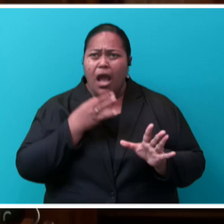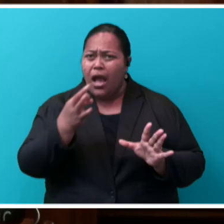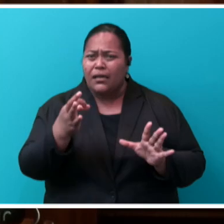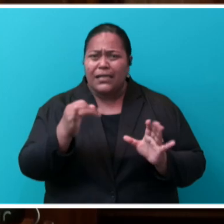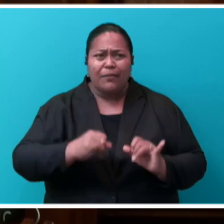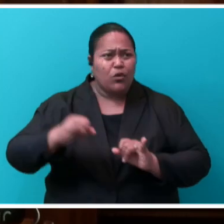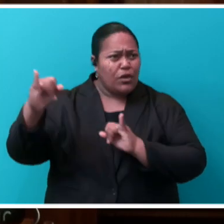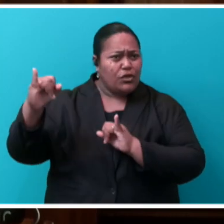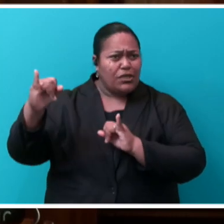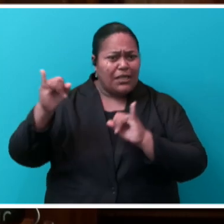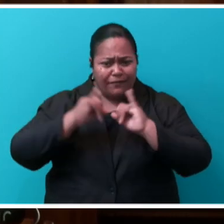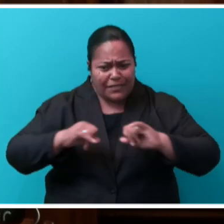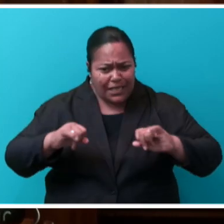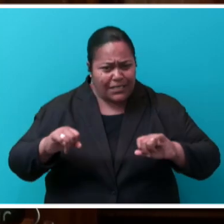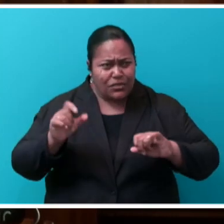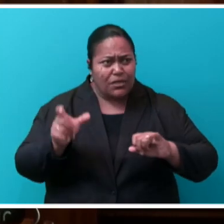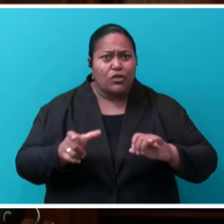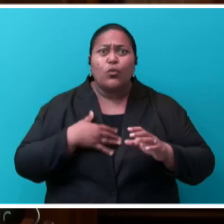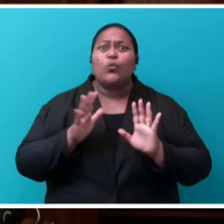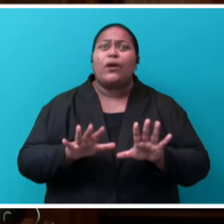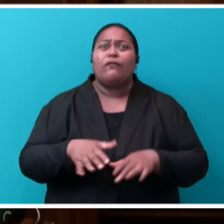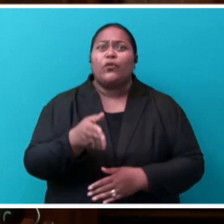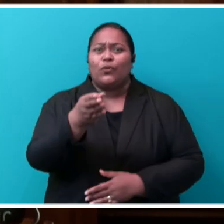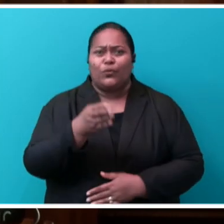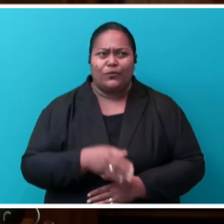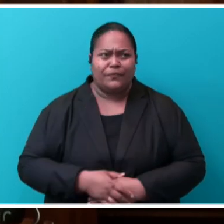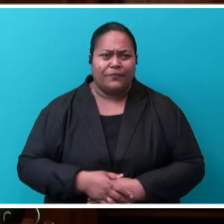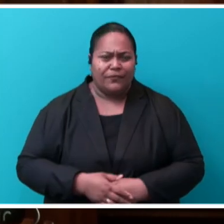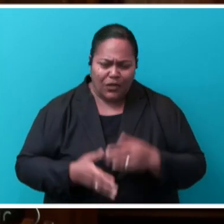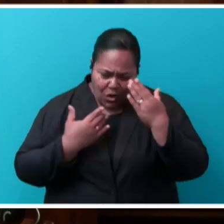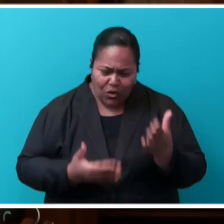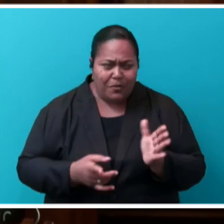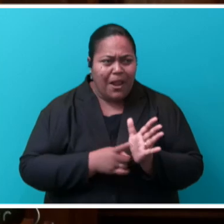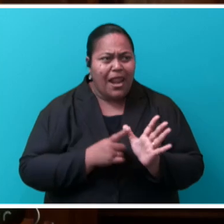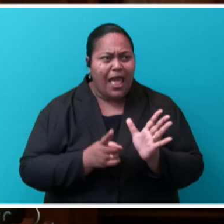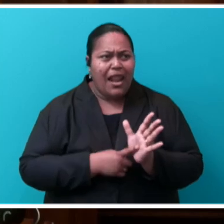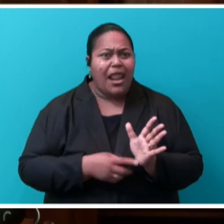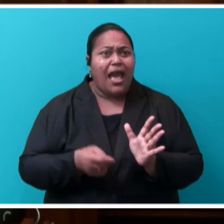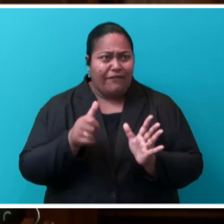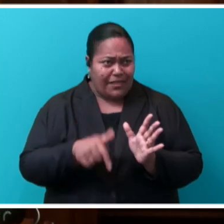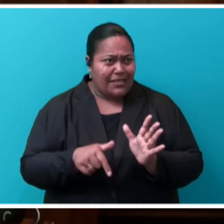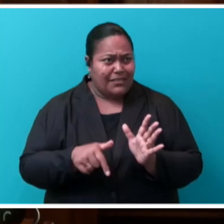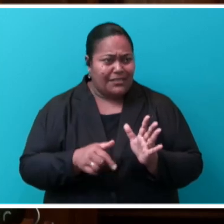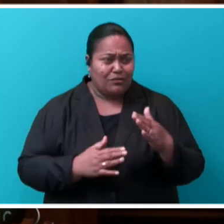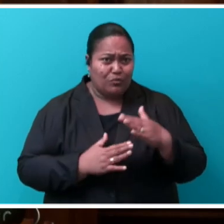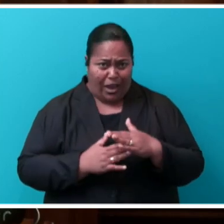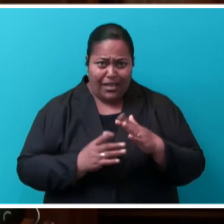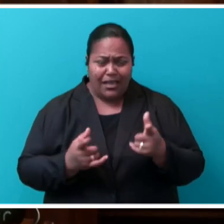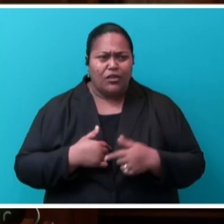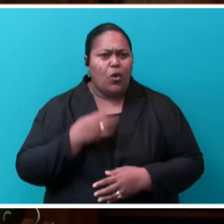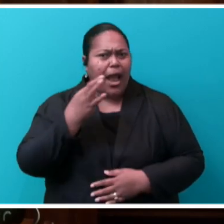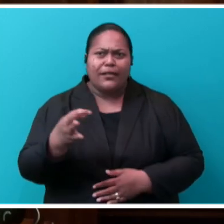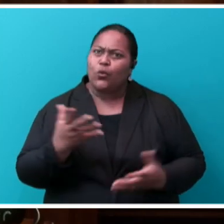immigration investigators to wait for you, Honorable Lal, after the break to ask you, where are these